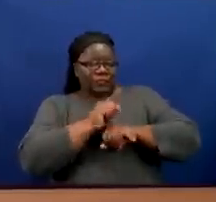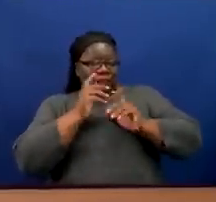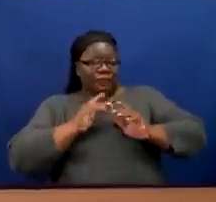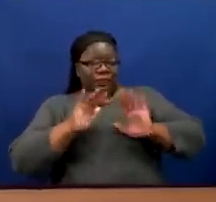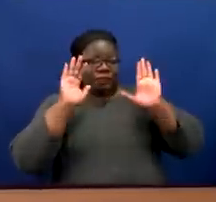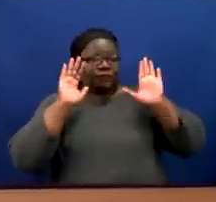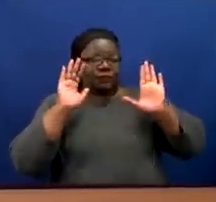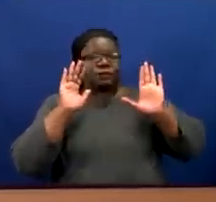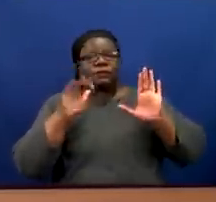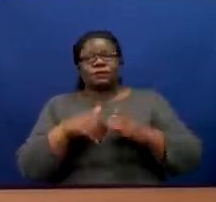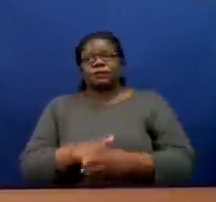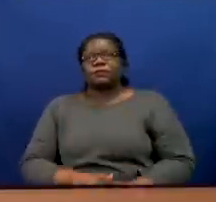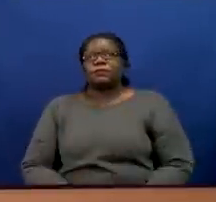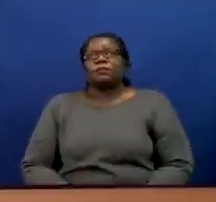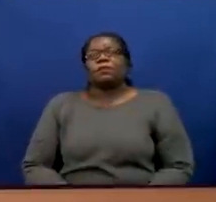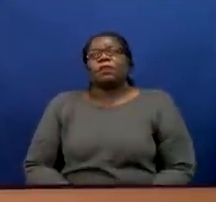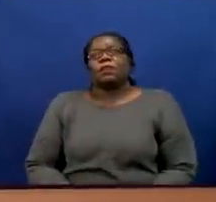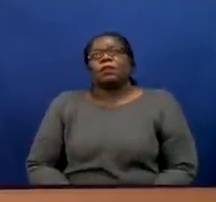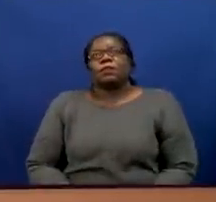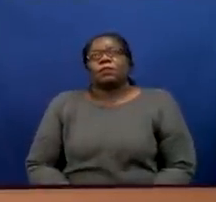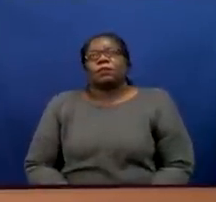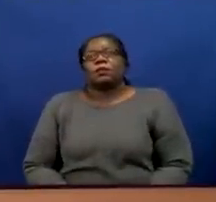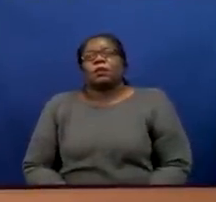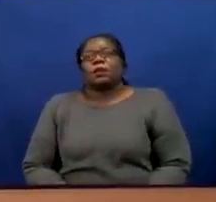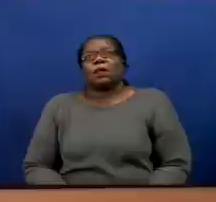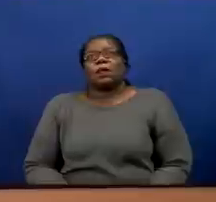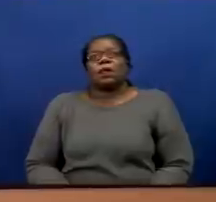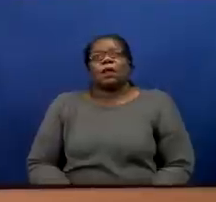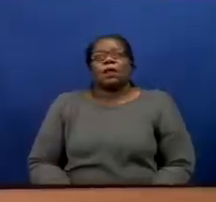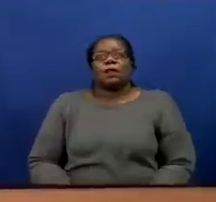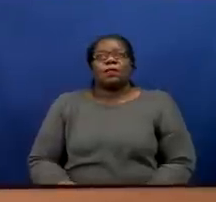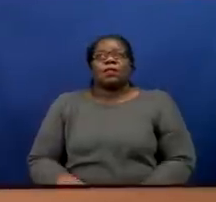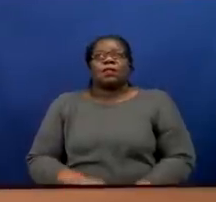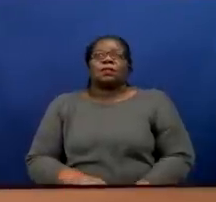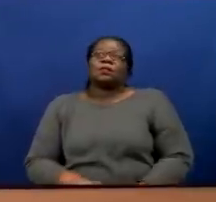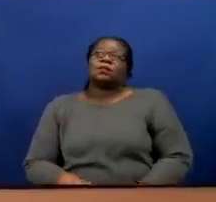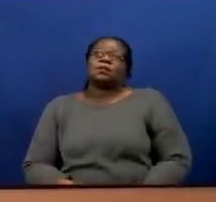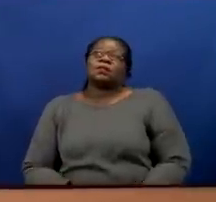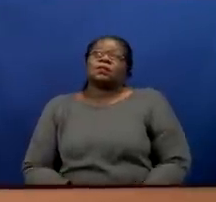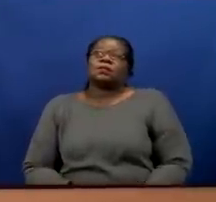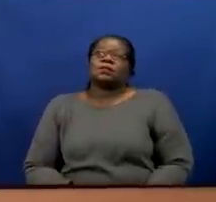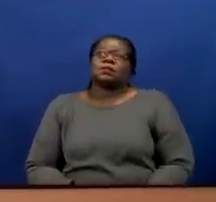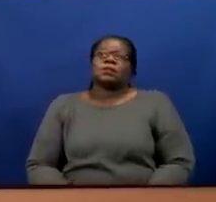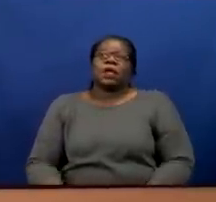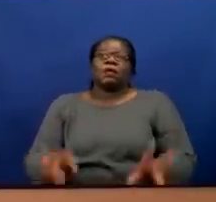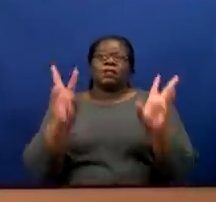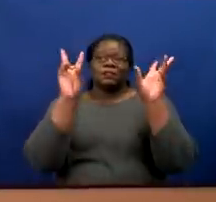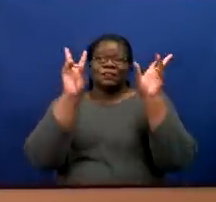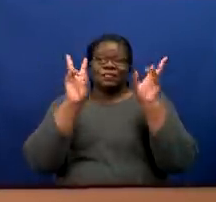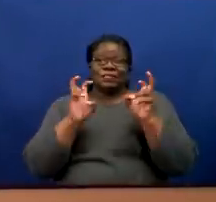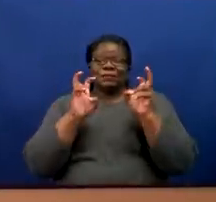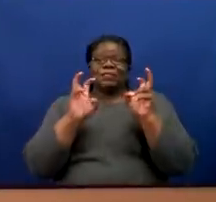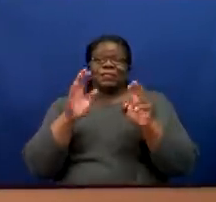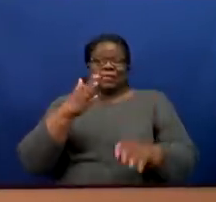seated in the presence of the living God. I want to talk simply from the subject, it's my